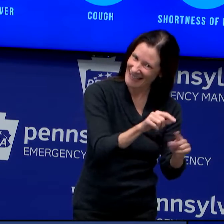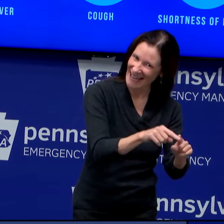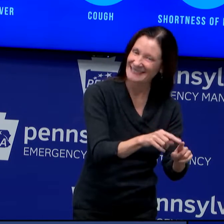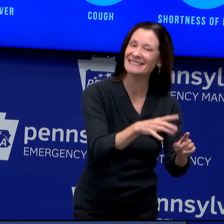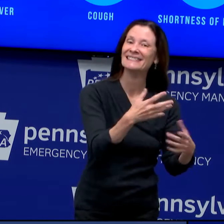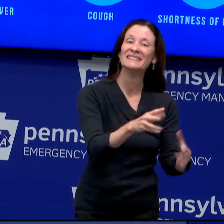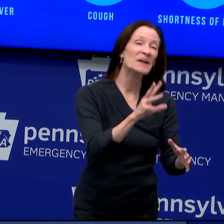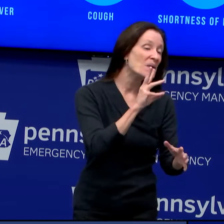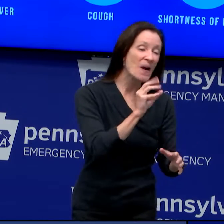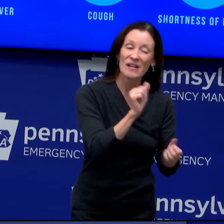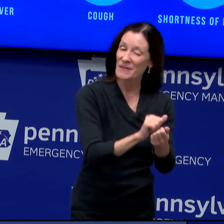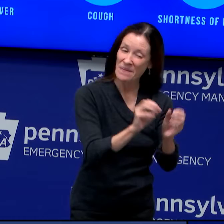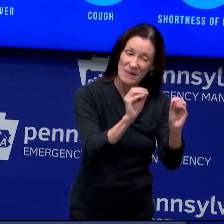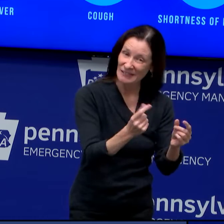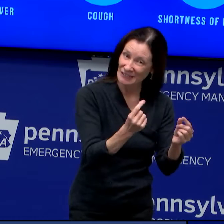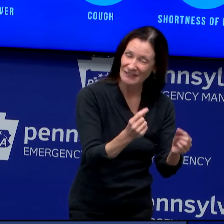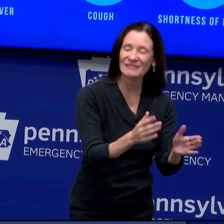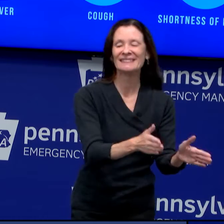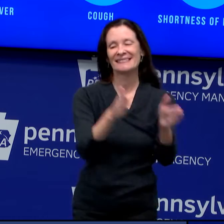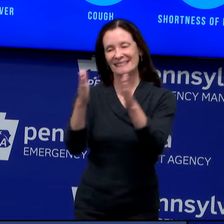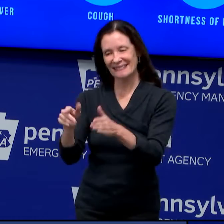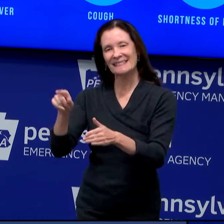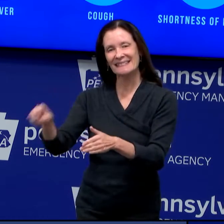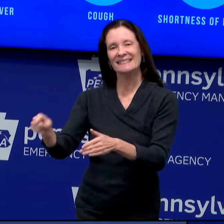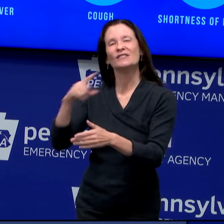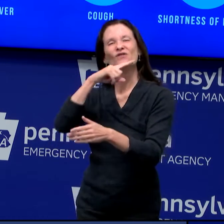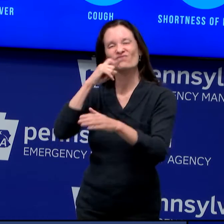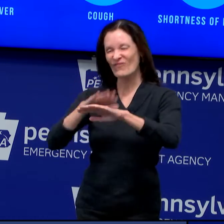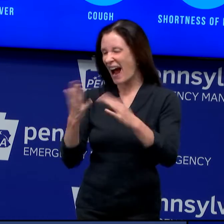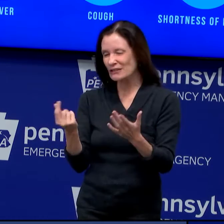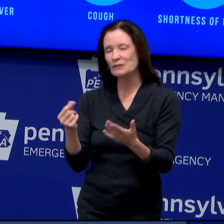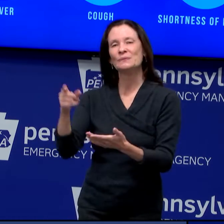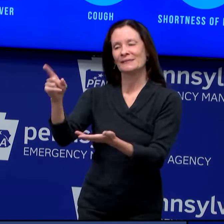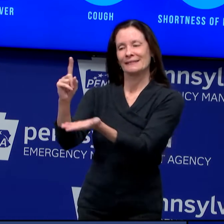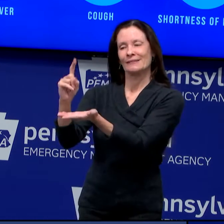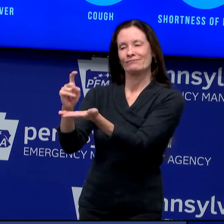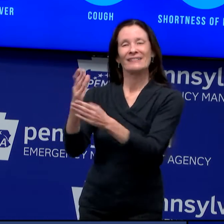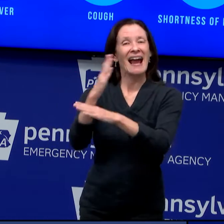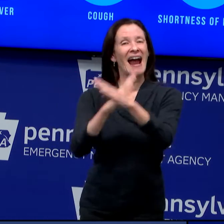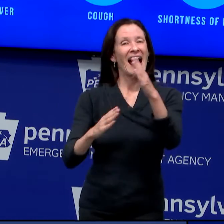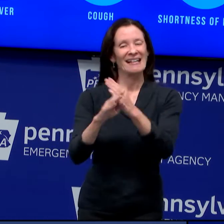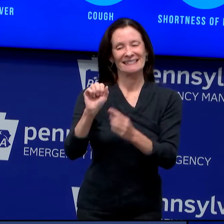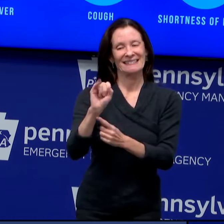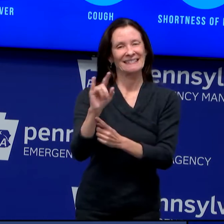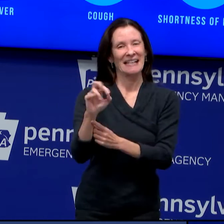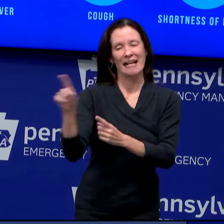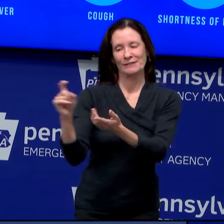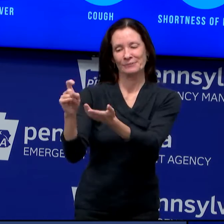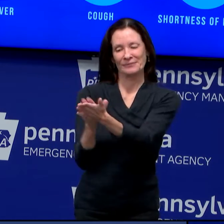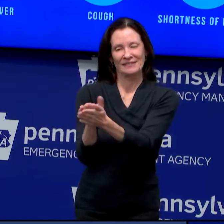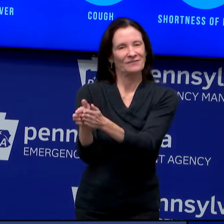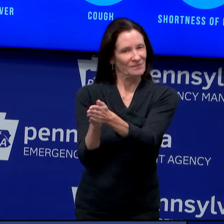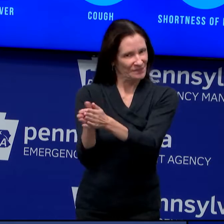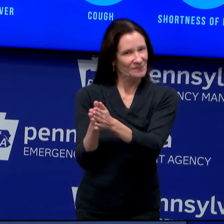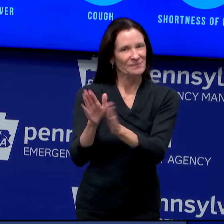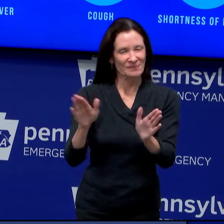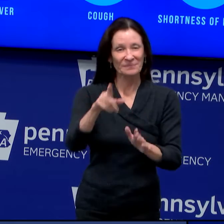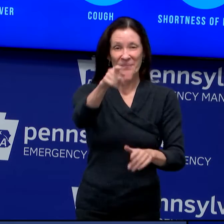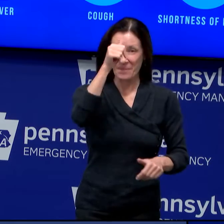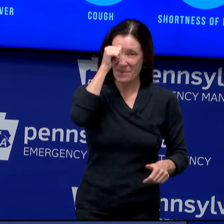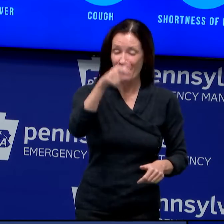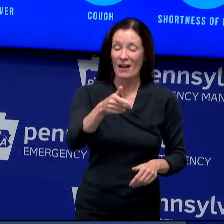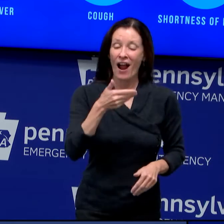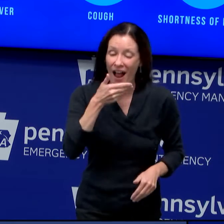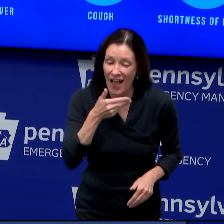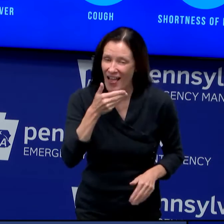soap and water are not available. Cover any coughs or sneezes with your elbow, not with your hands. And